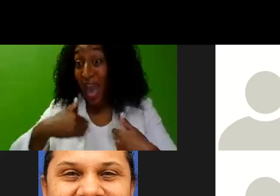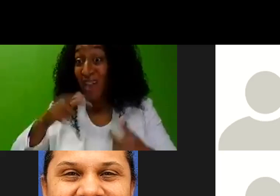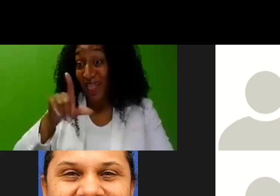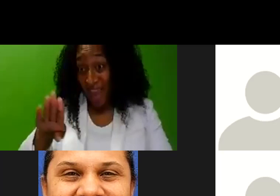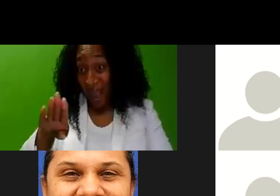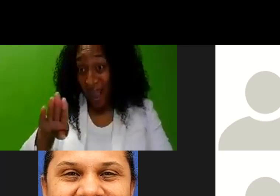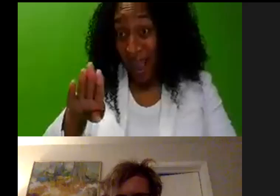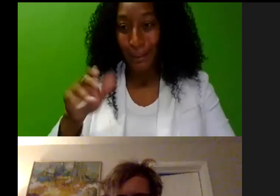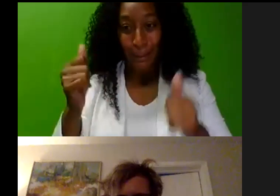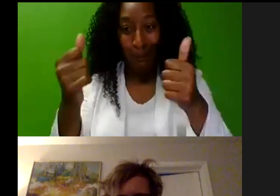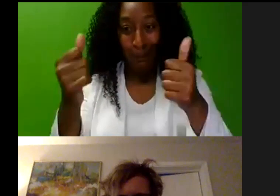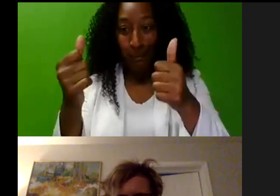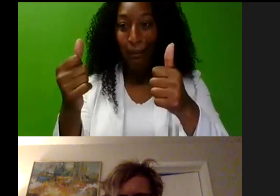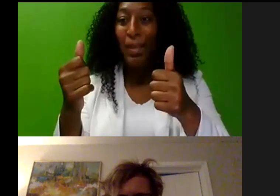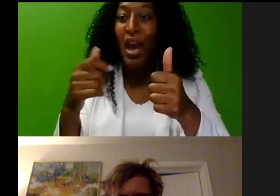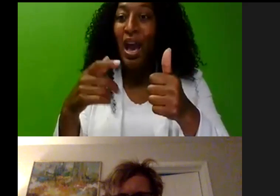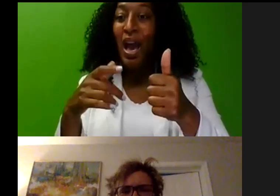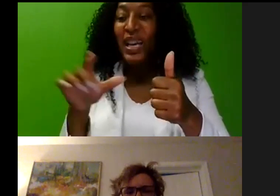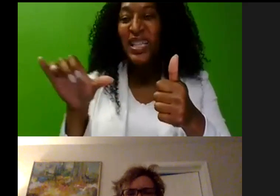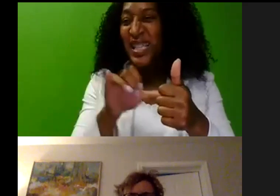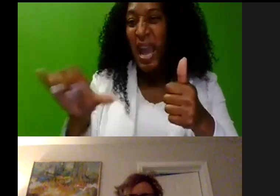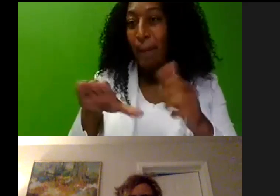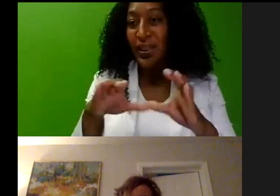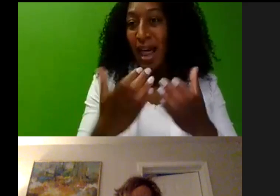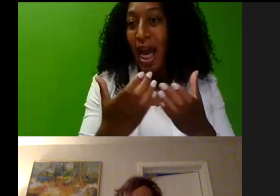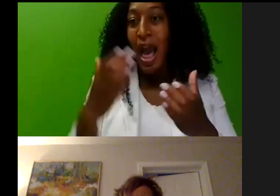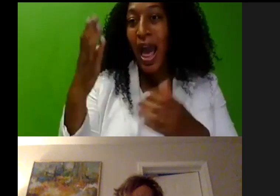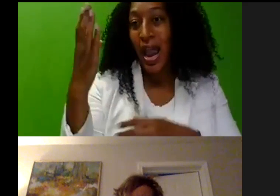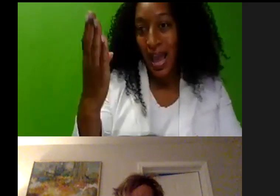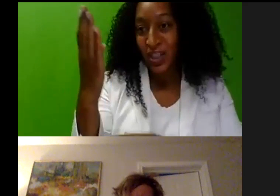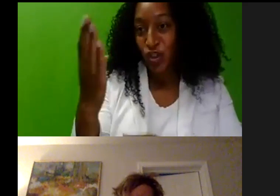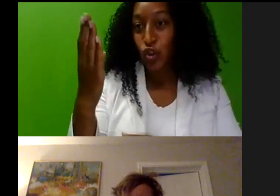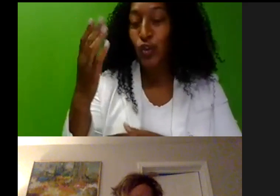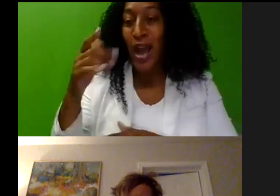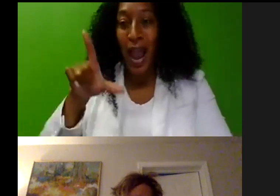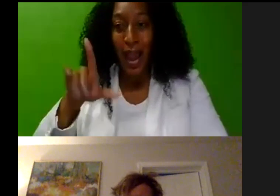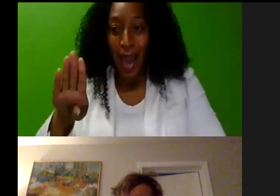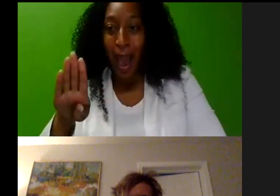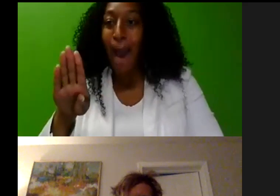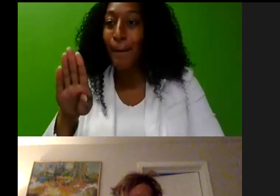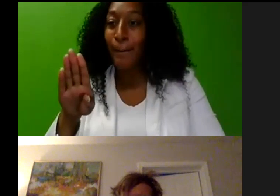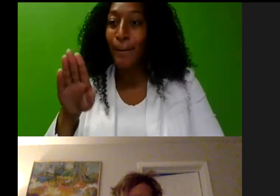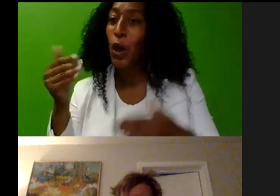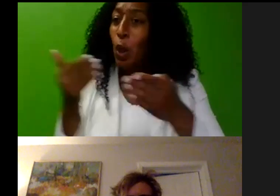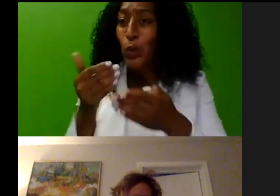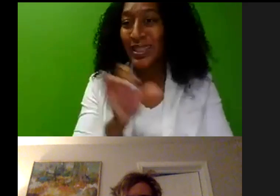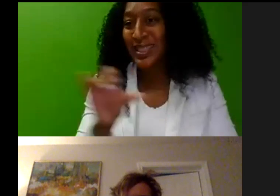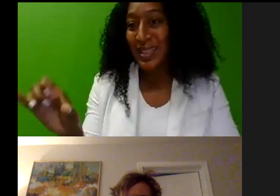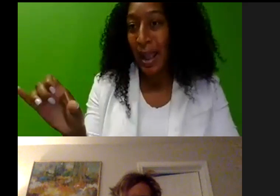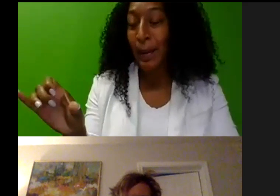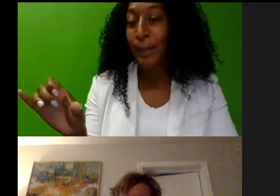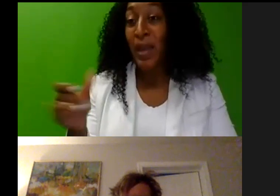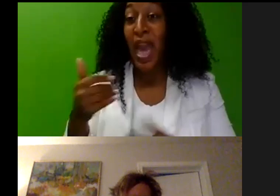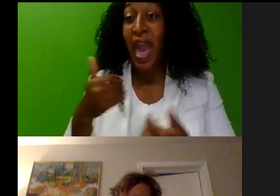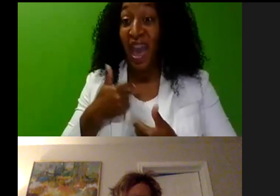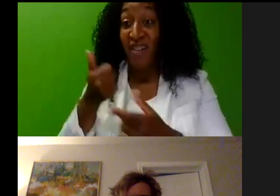the lab is structured just like the lecture. They are two separate classes with their own individual assignments, but as far as